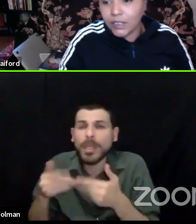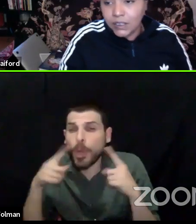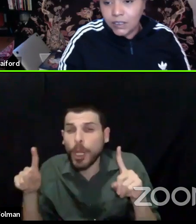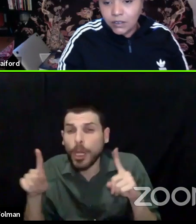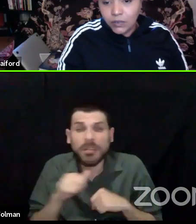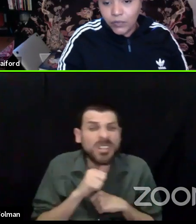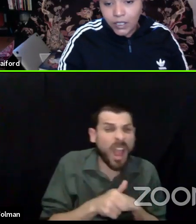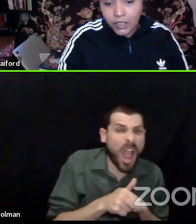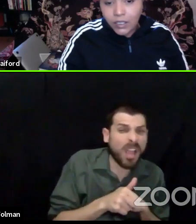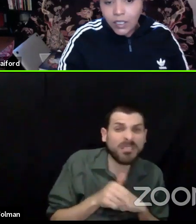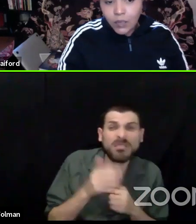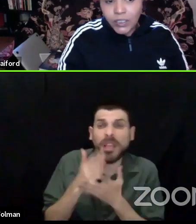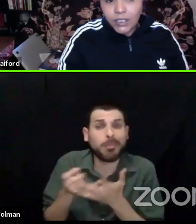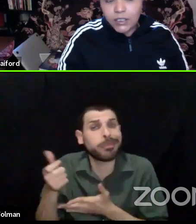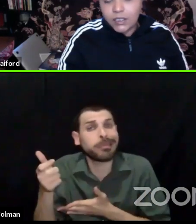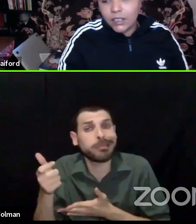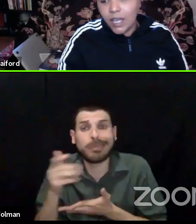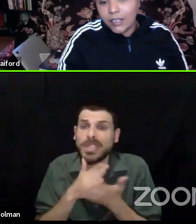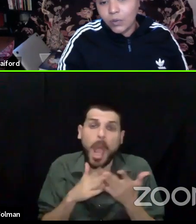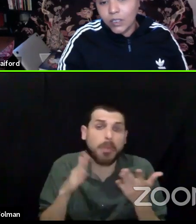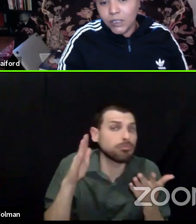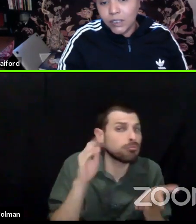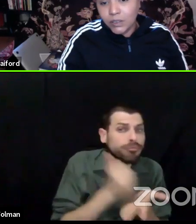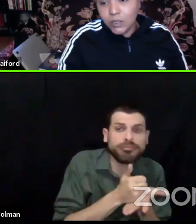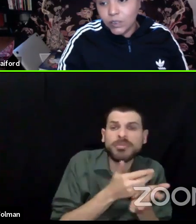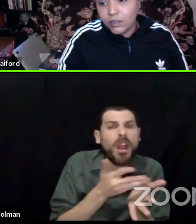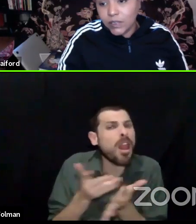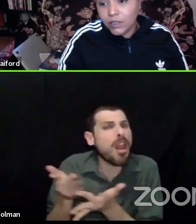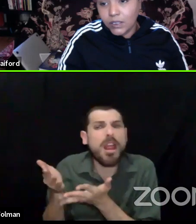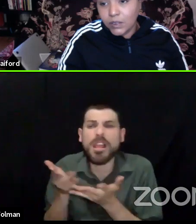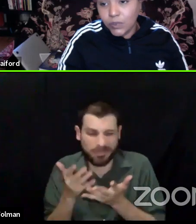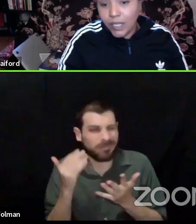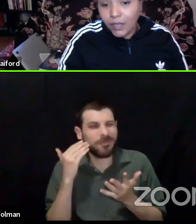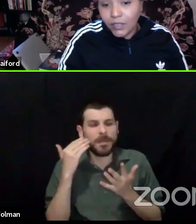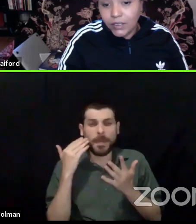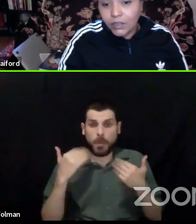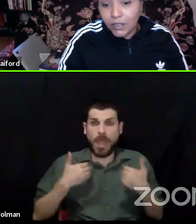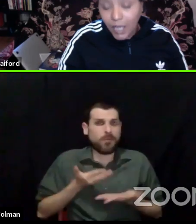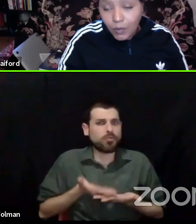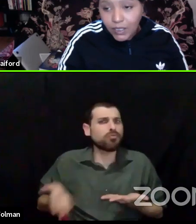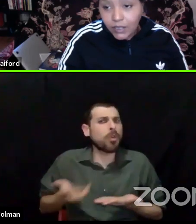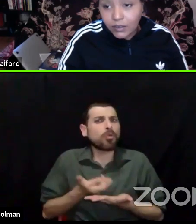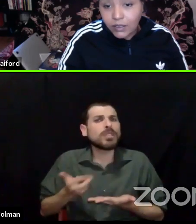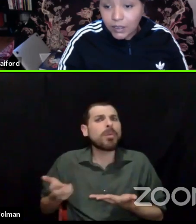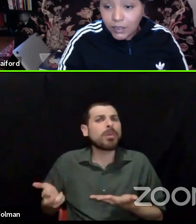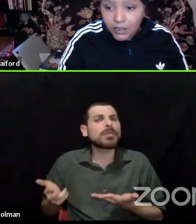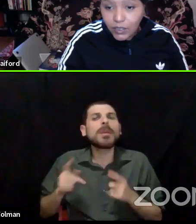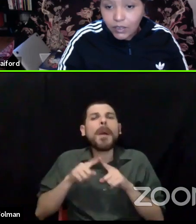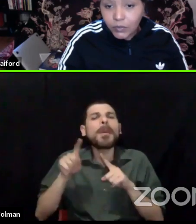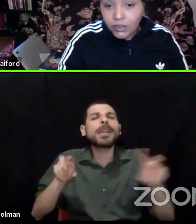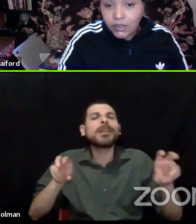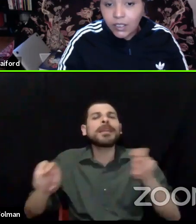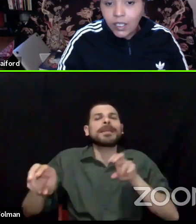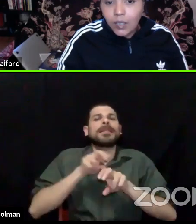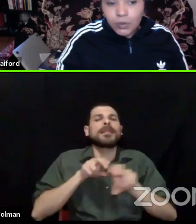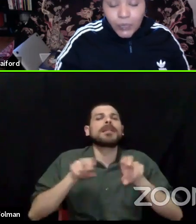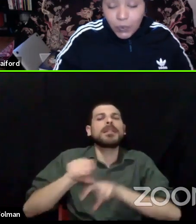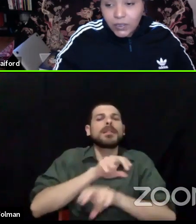to continue to fund. Because there's a lot that we can be doing with the resources we have there to accommodate the needs of our